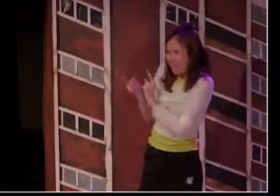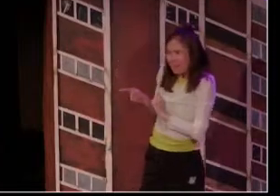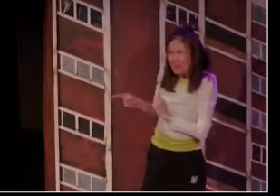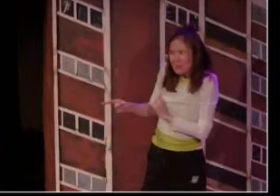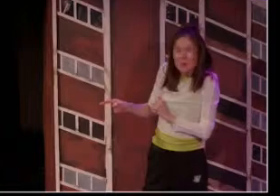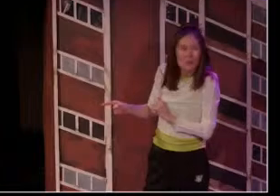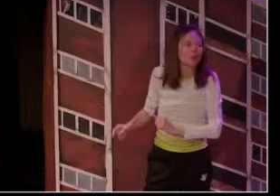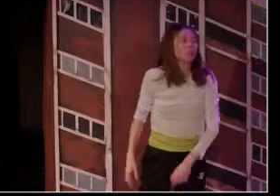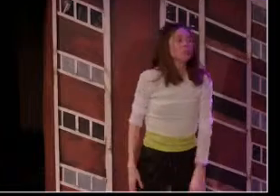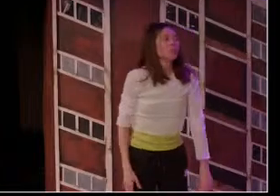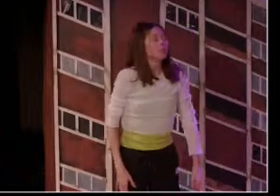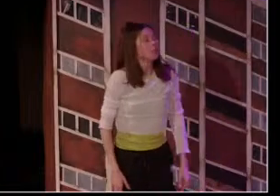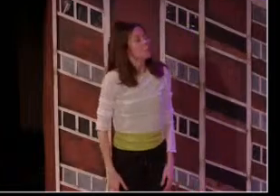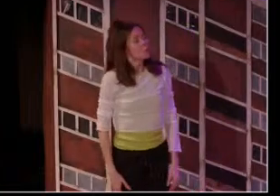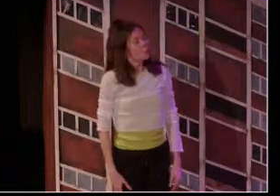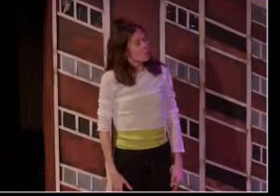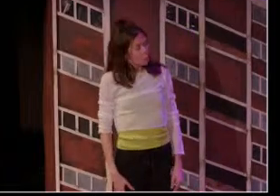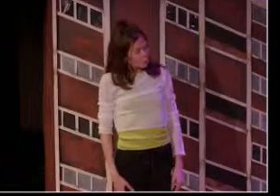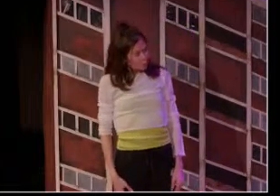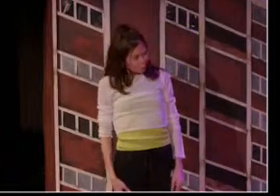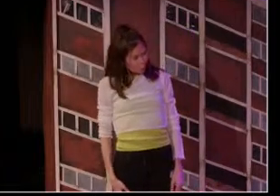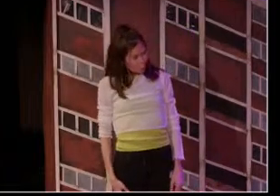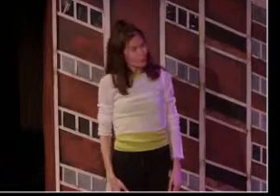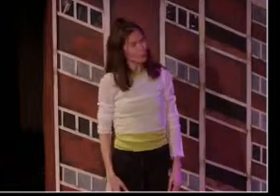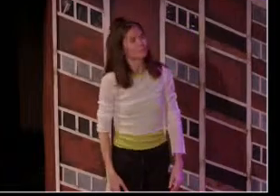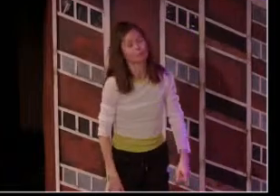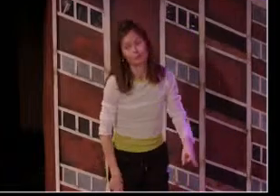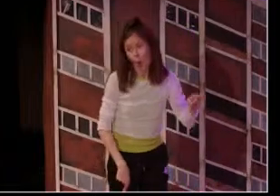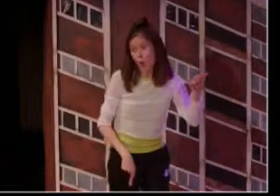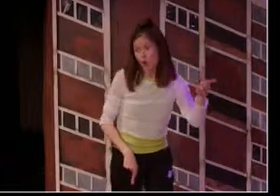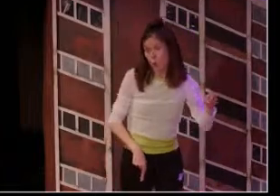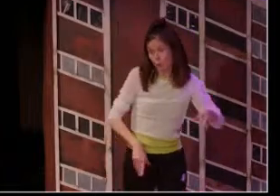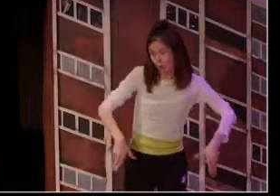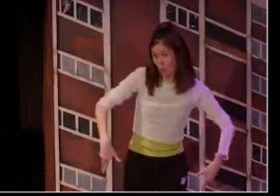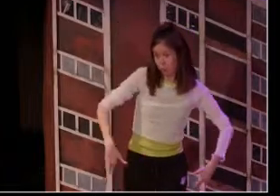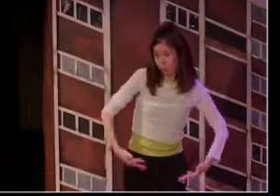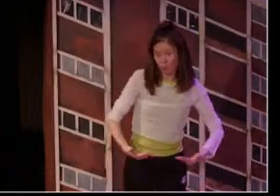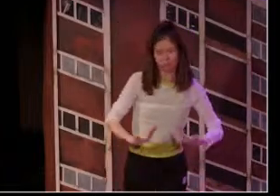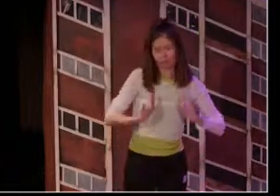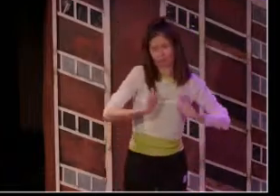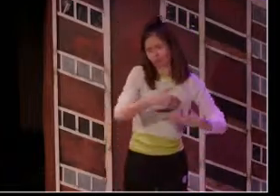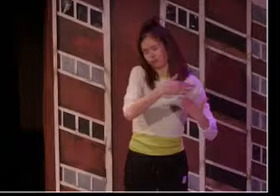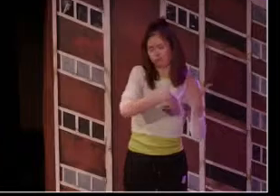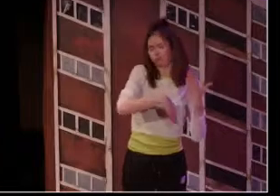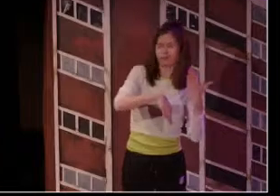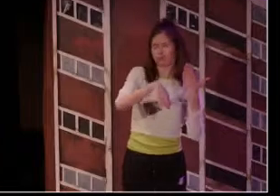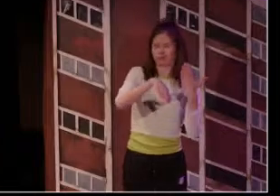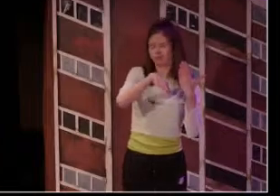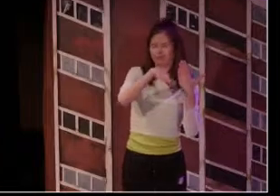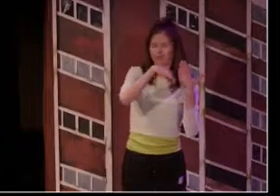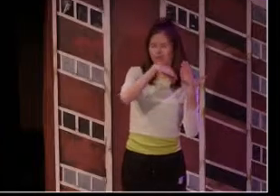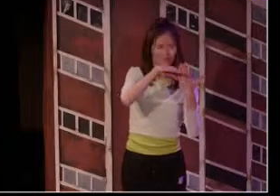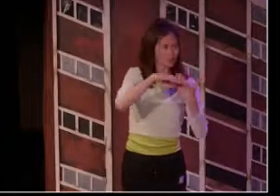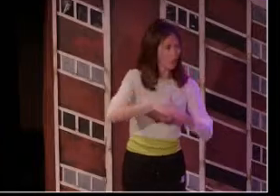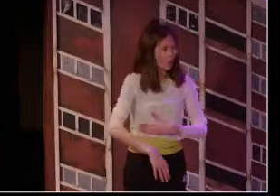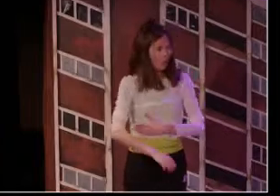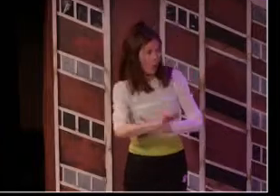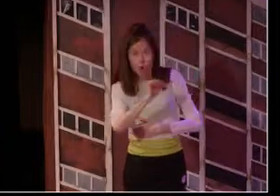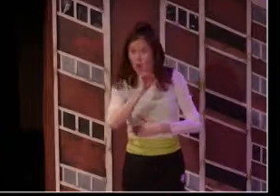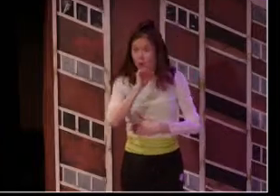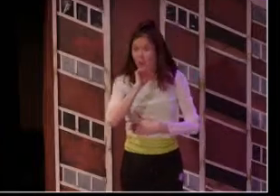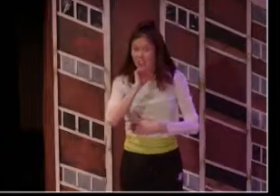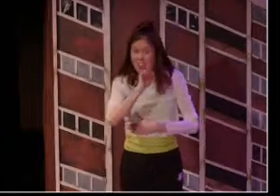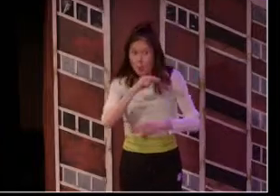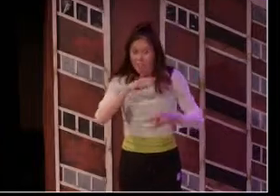Your privilege has not been used to fear, but how I tremble to think your father, by some accident, might pass this